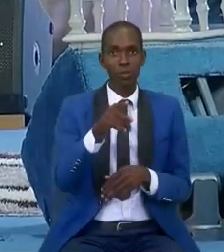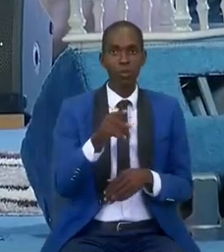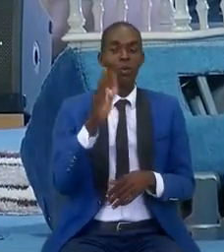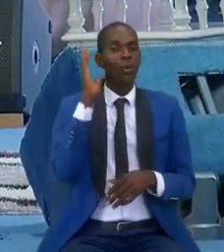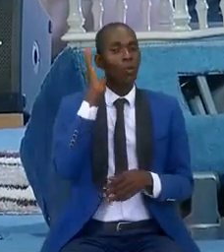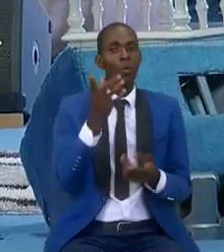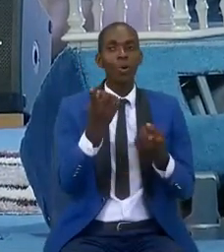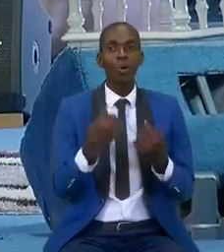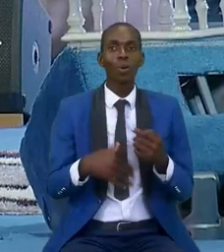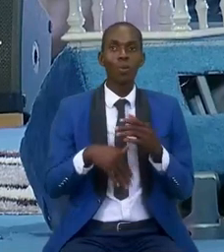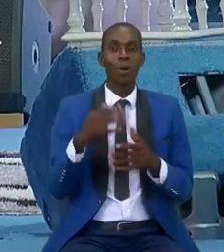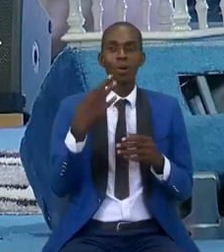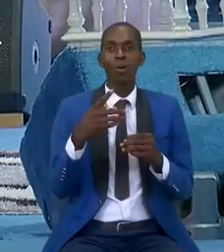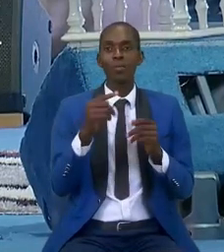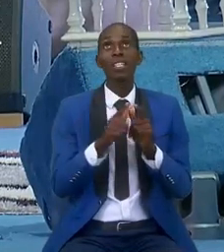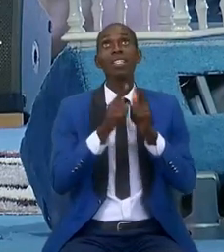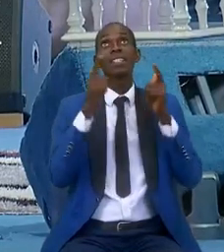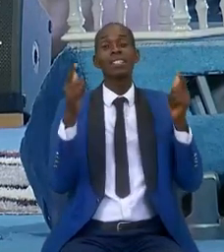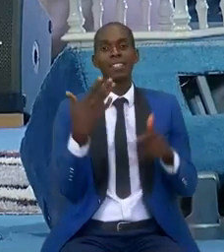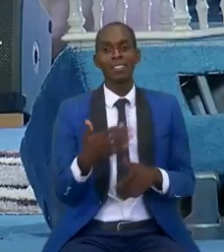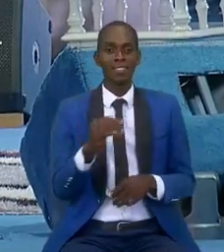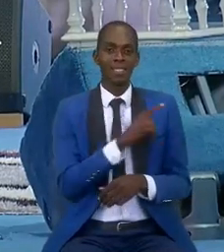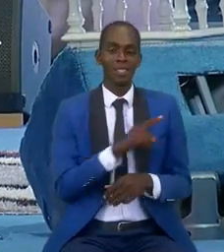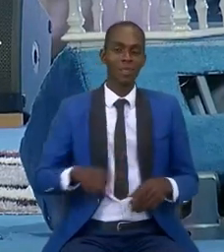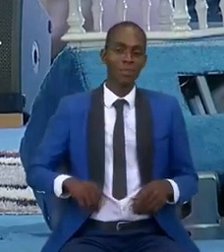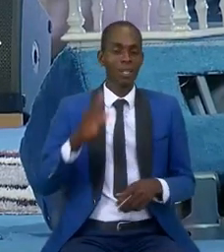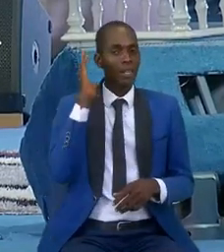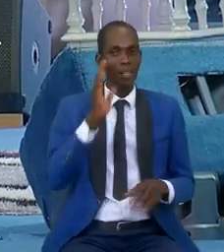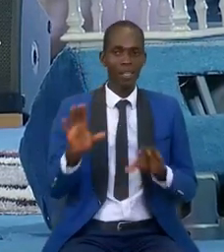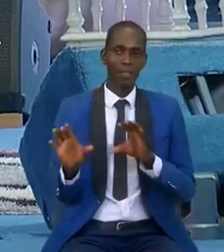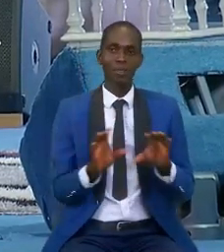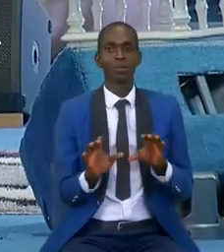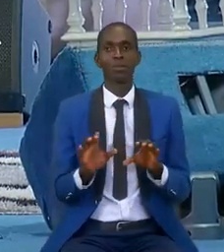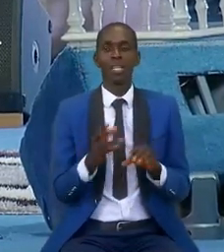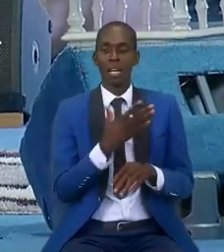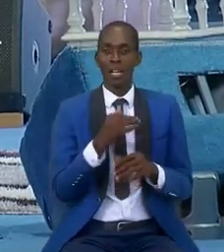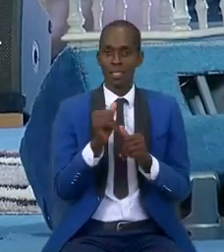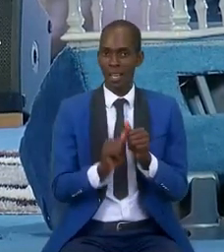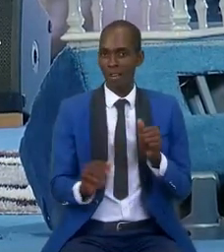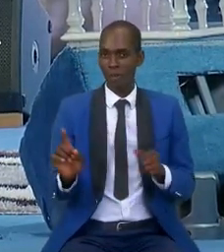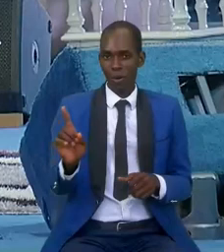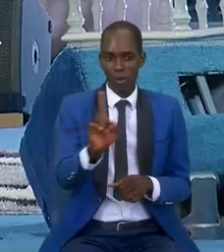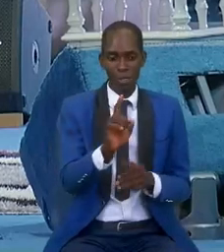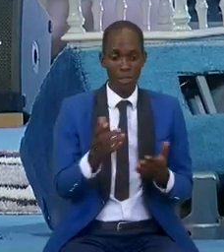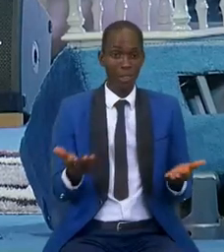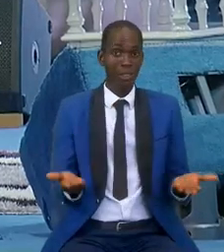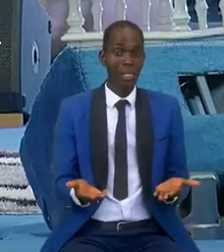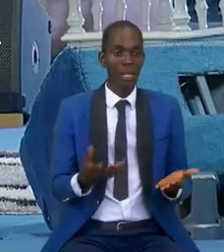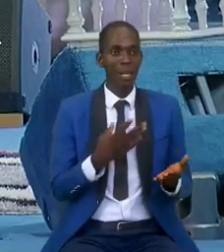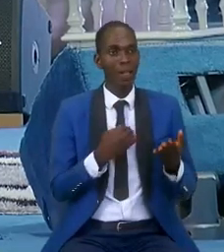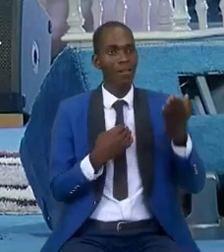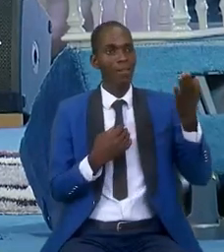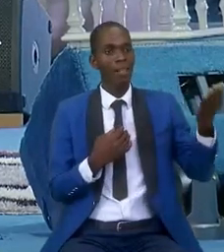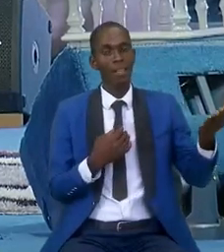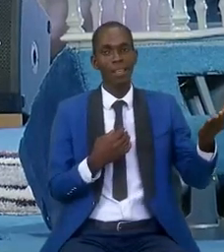and everyone here and there at the back in the front here